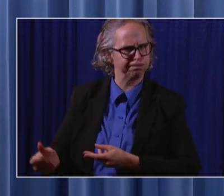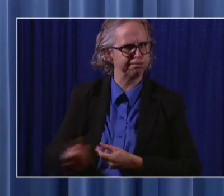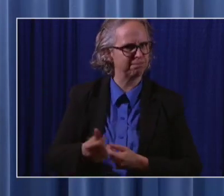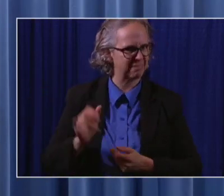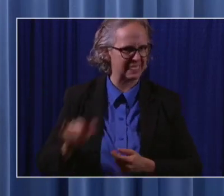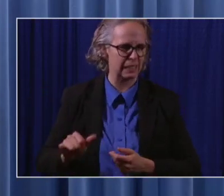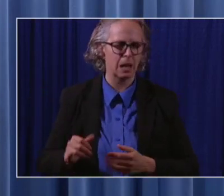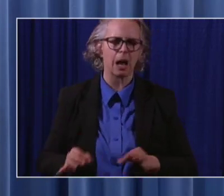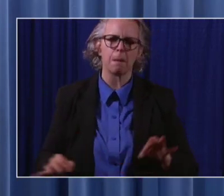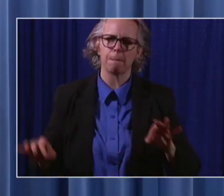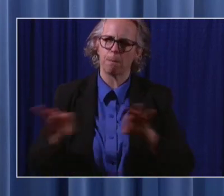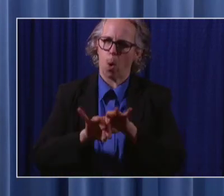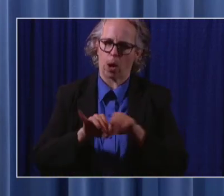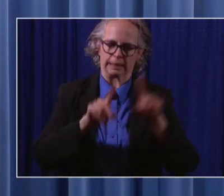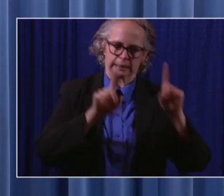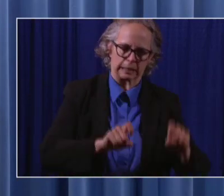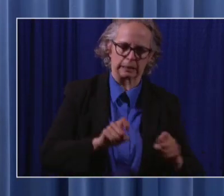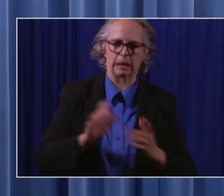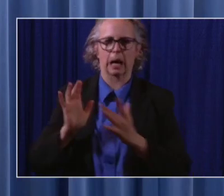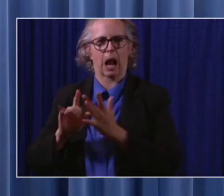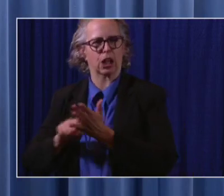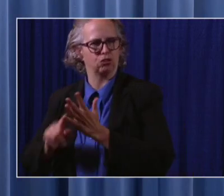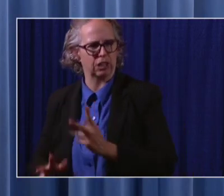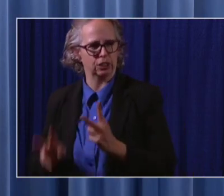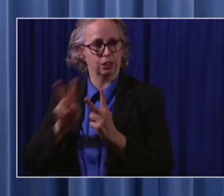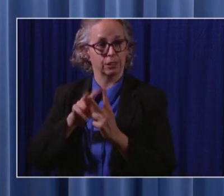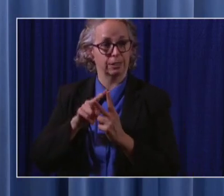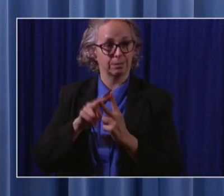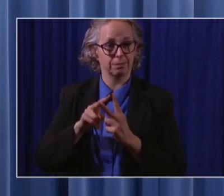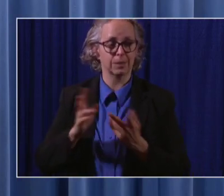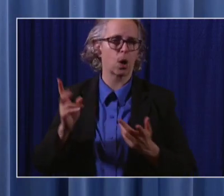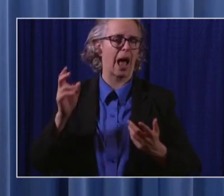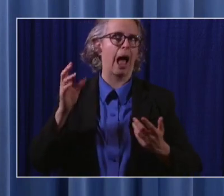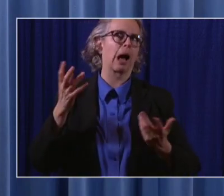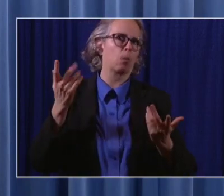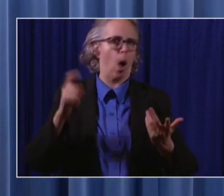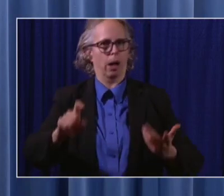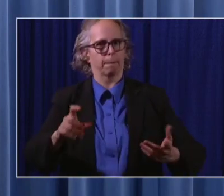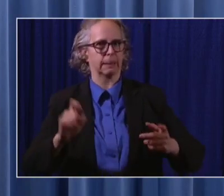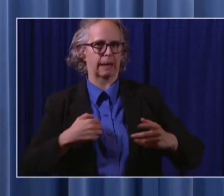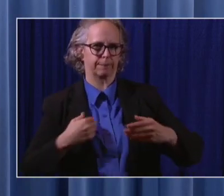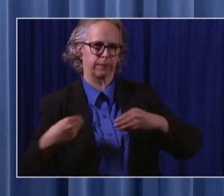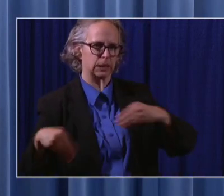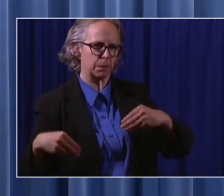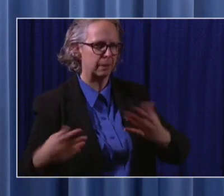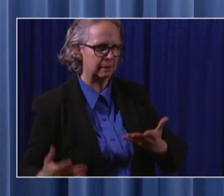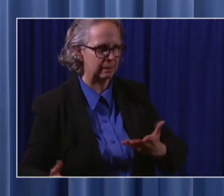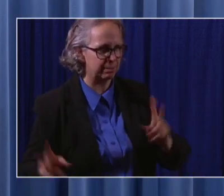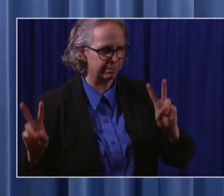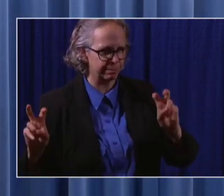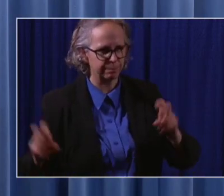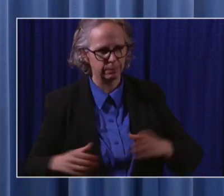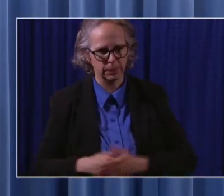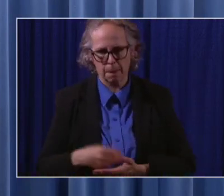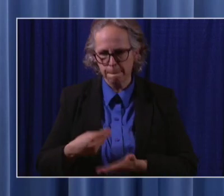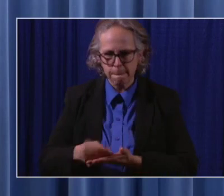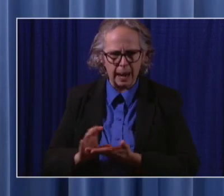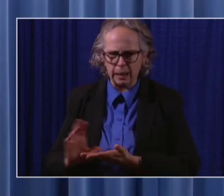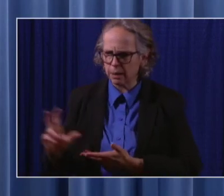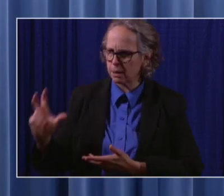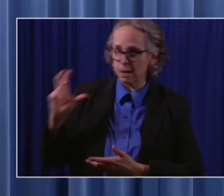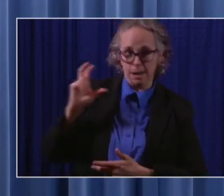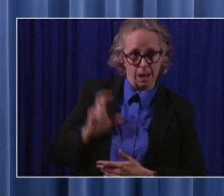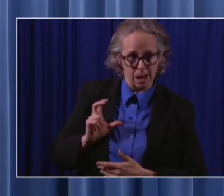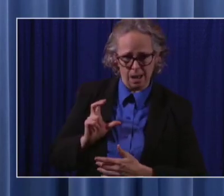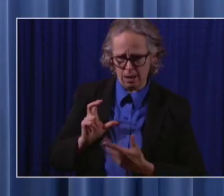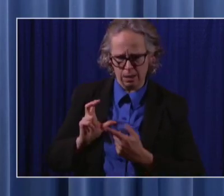imperative, and flexibility. Flexibility for local governments, flexibility for the state in how the money is spent. So